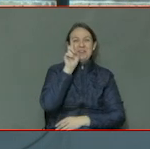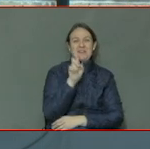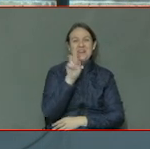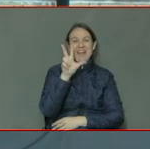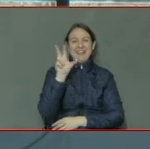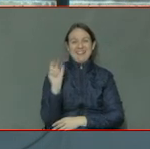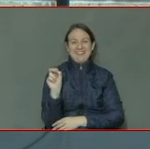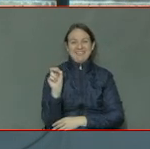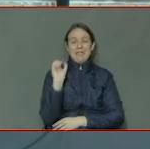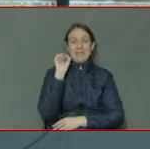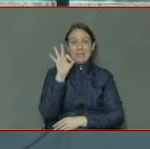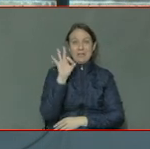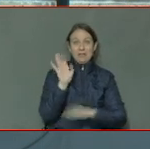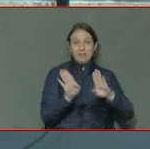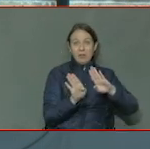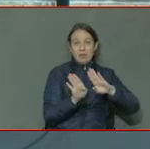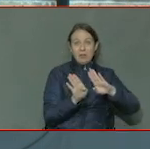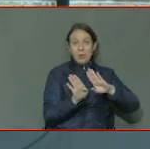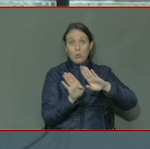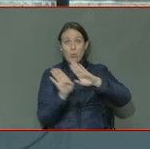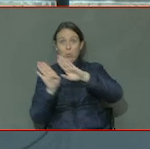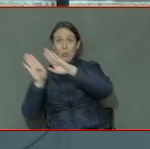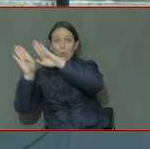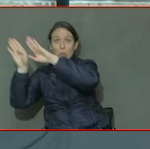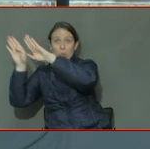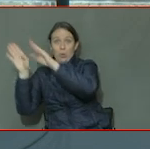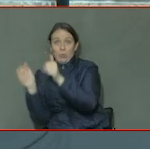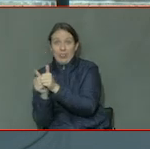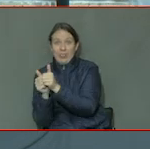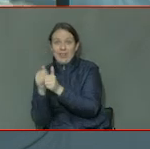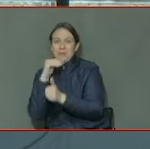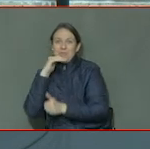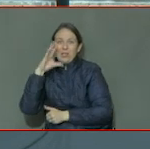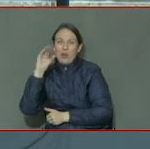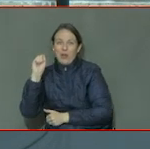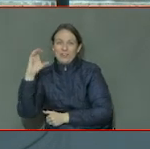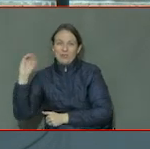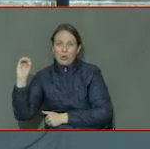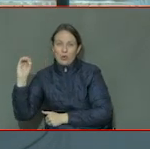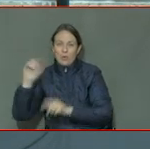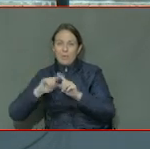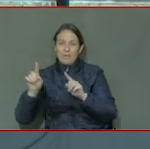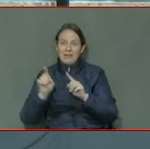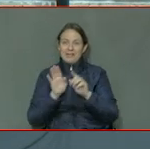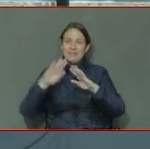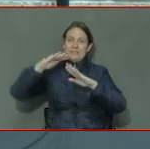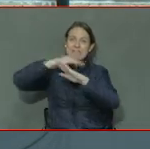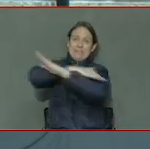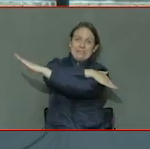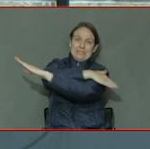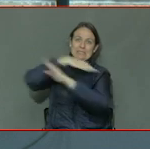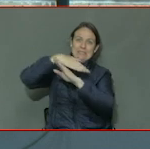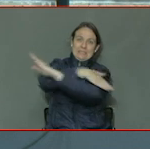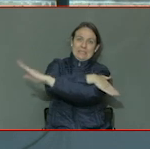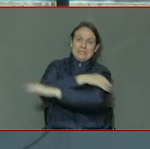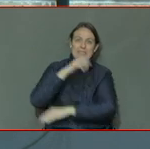When I can put my hands together like this, it is cos 0. But otherwise, it's cos 180.